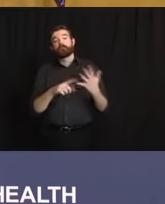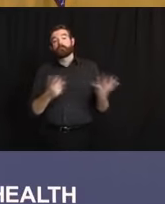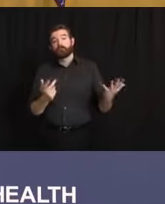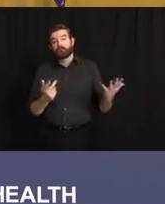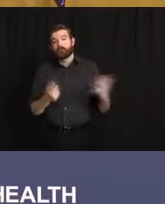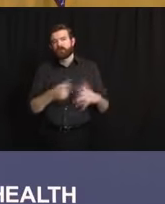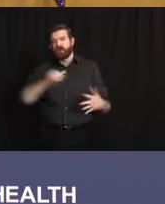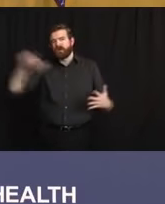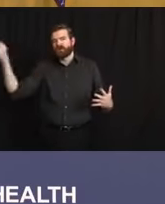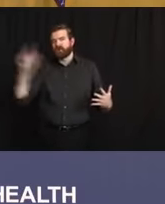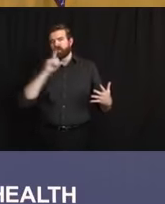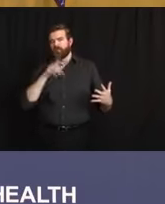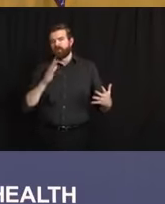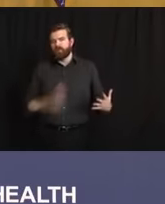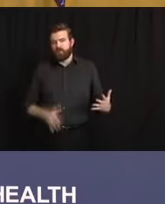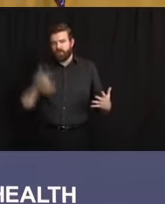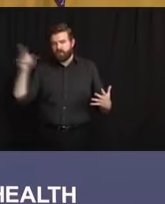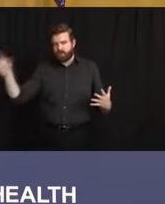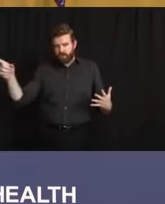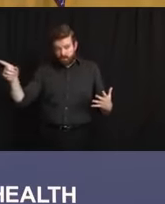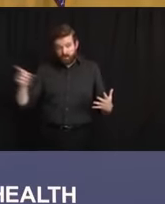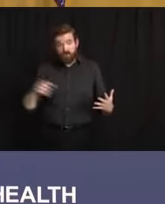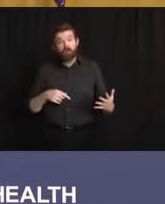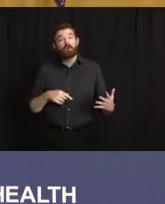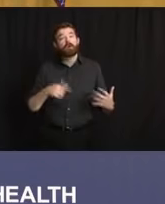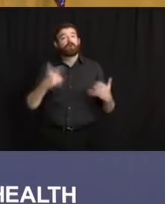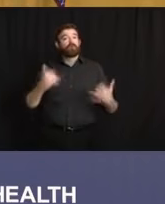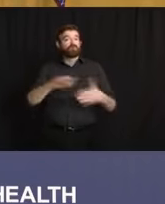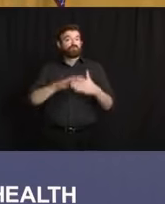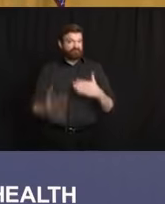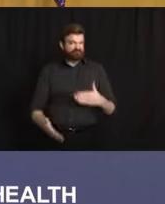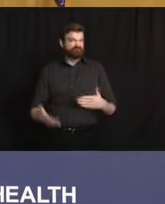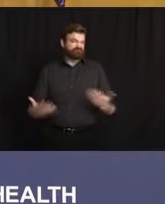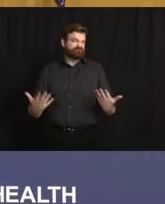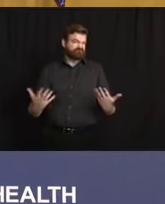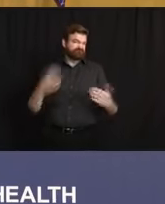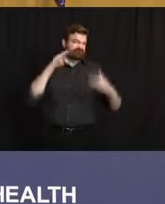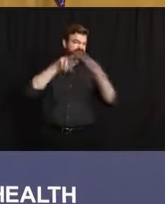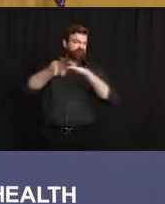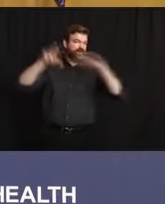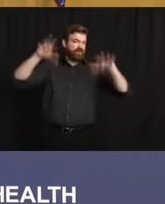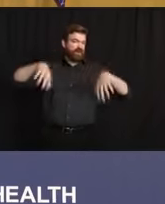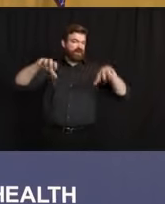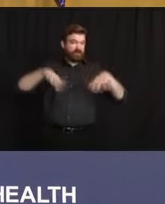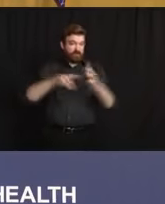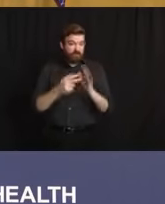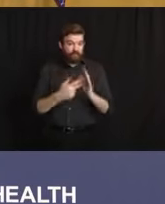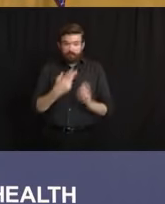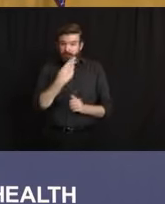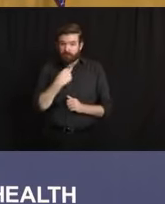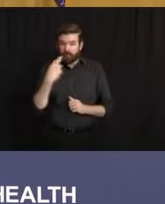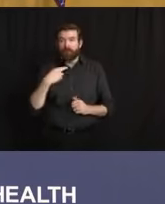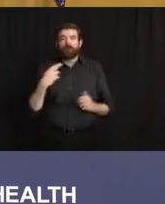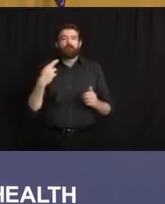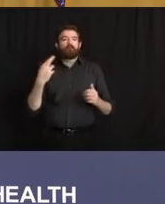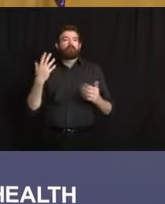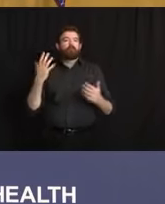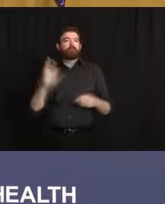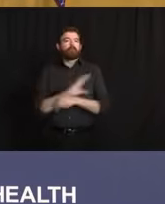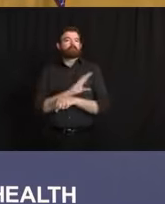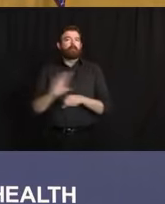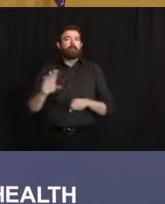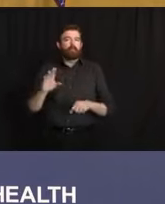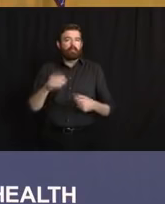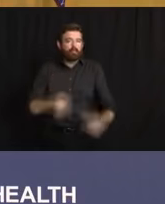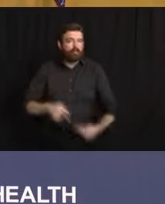expect a lot of restaurants are going to suffer until there is indoor dining? Do you any idea what kind of resources he's talking about? Yeah, he's saying that, hold